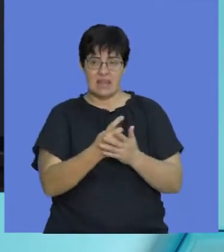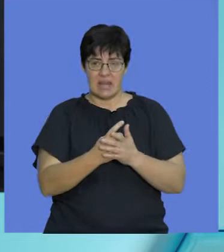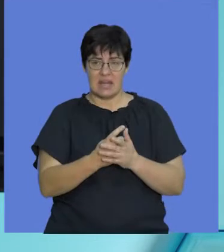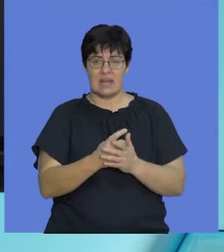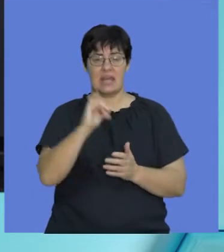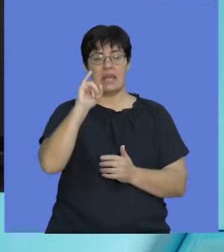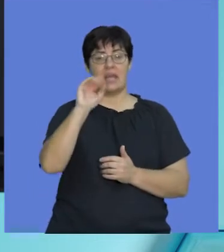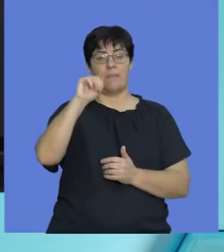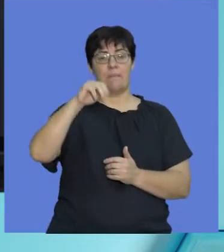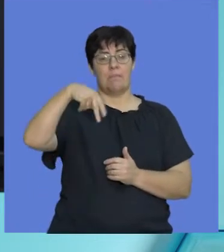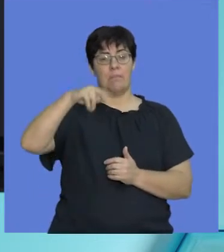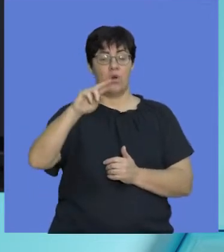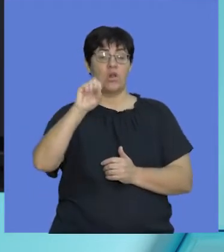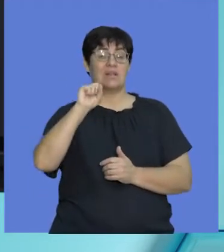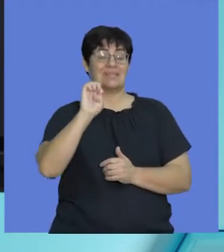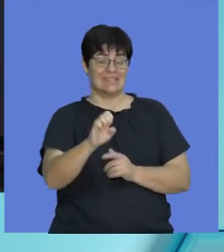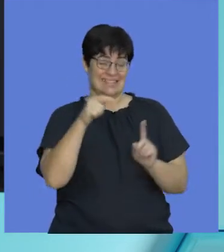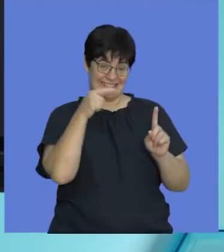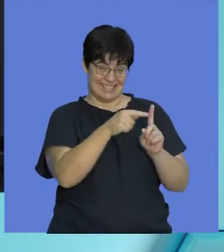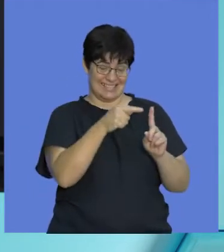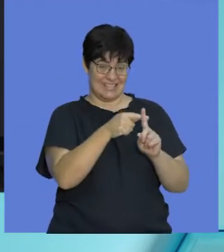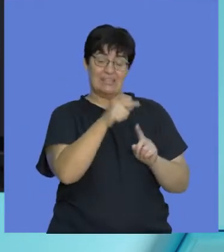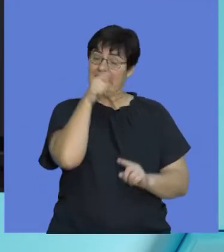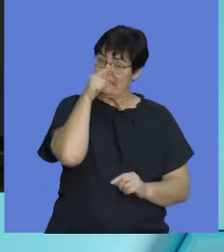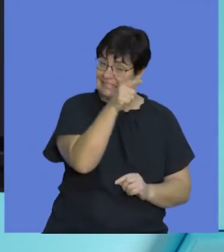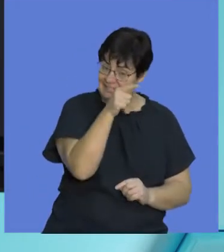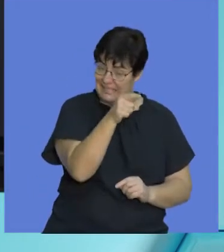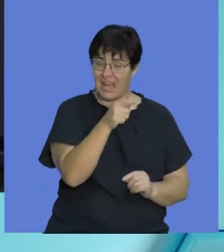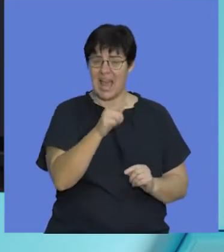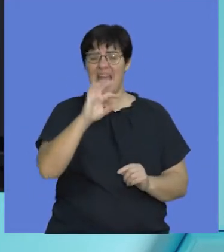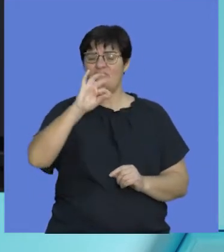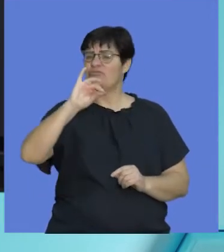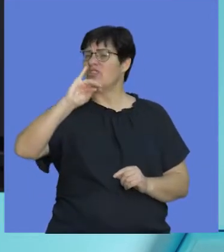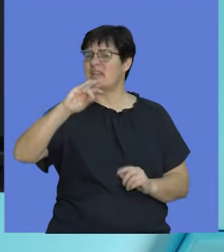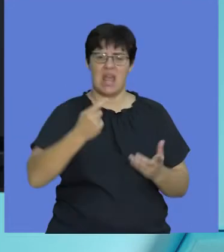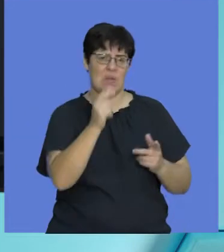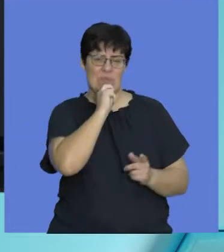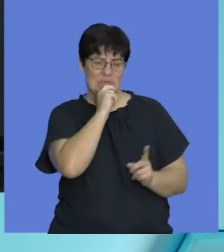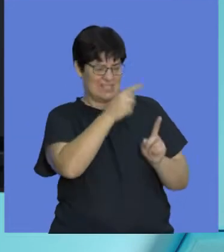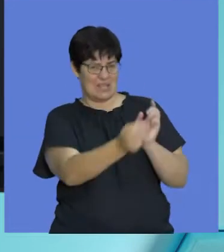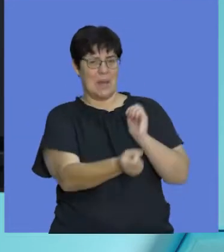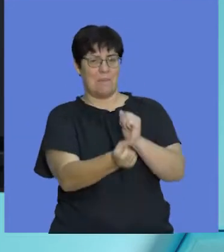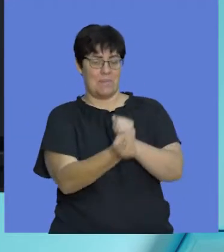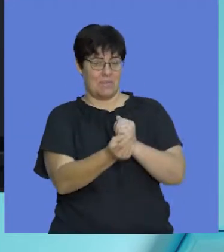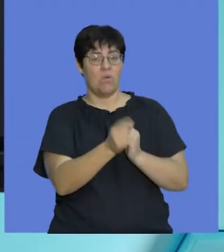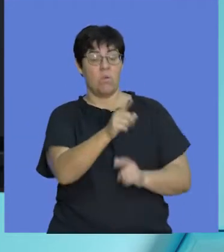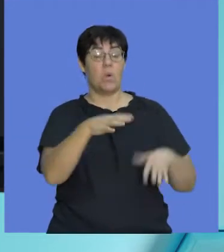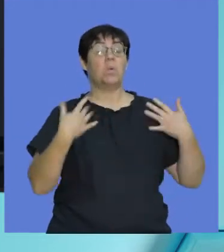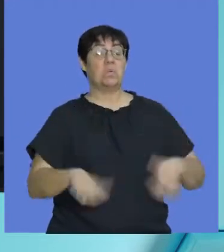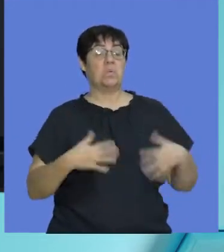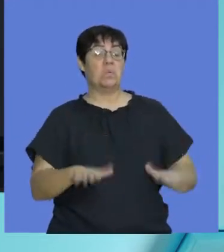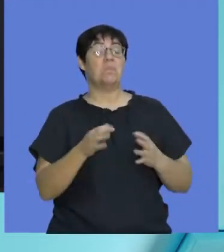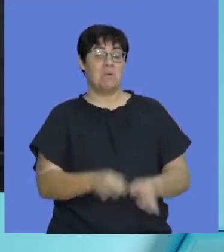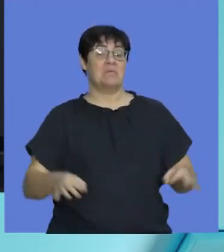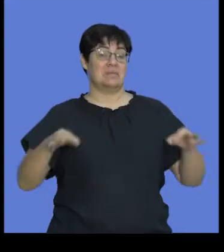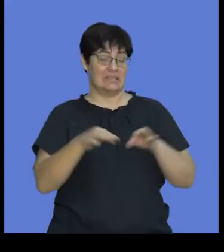impulse. Impulse has a lot of everyday applications to it. It's actually a really important